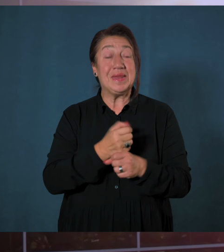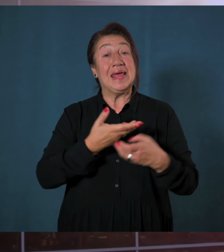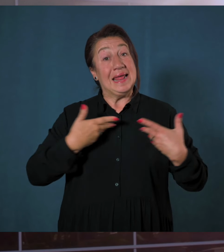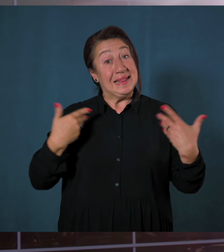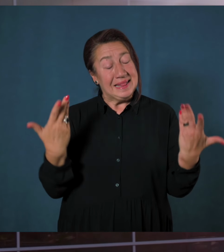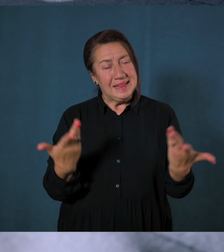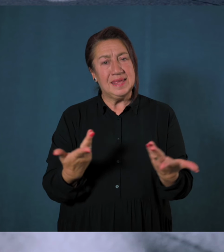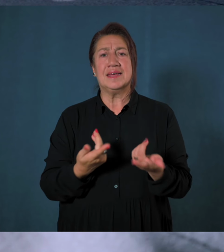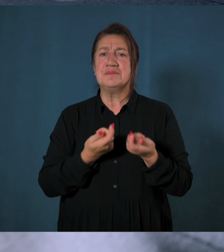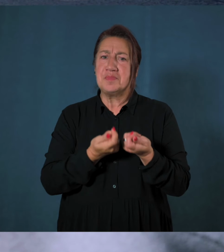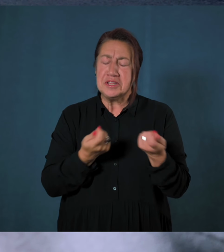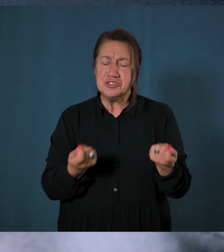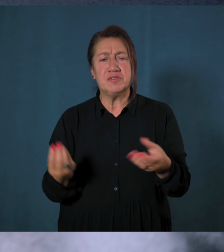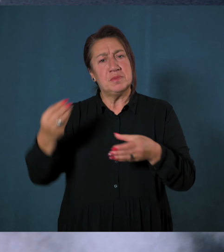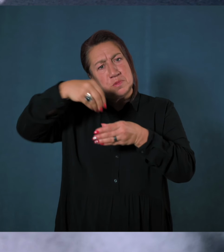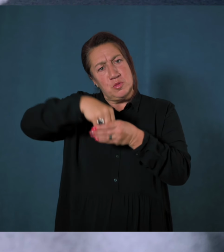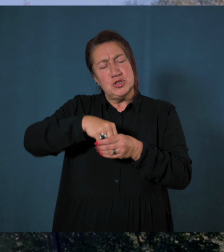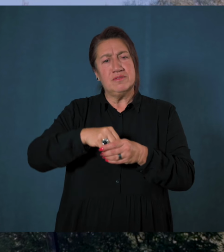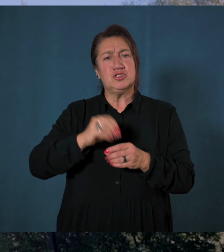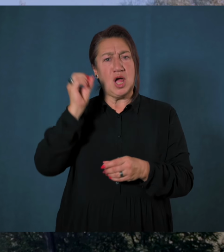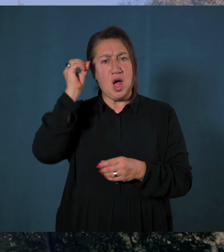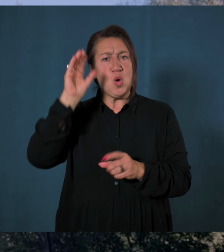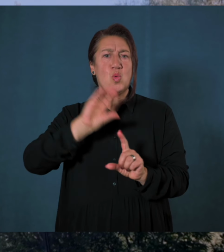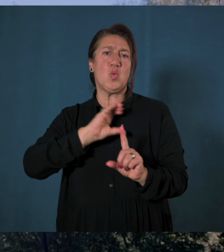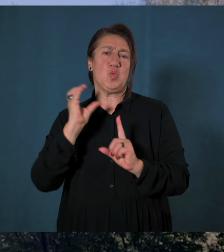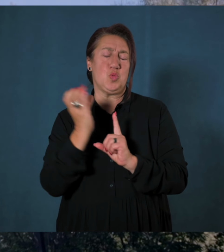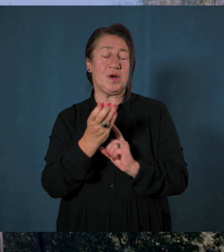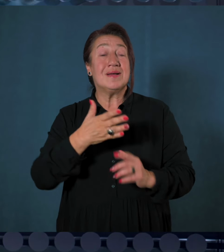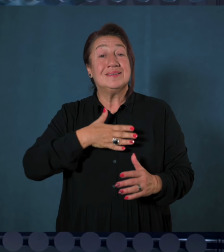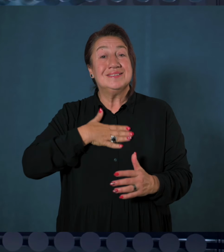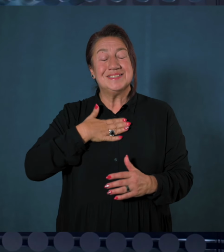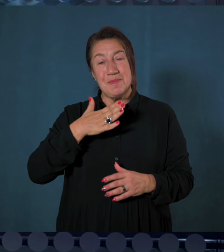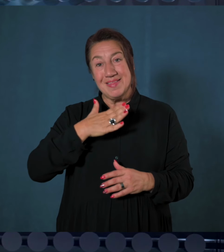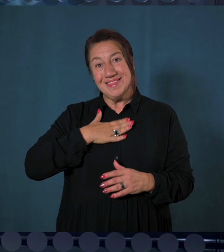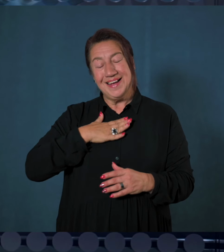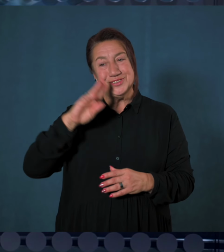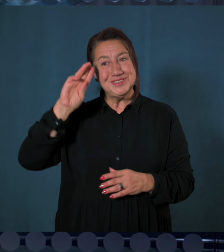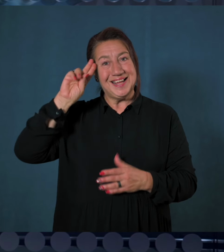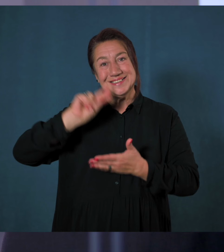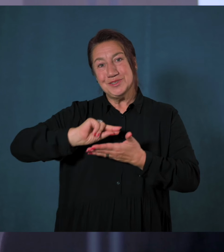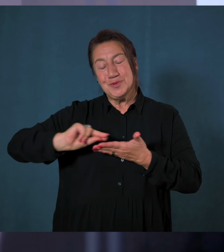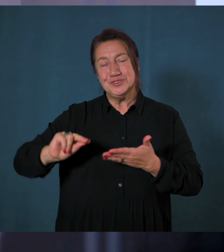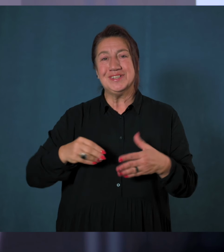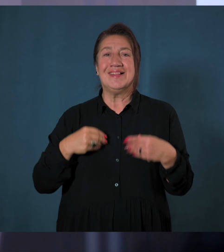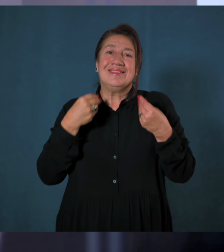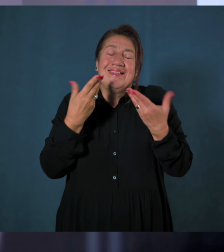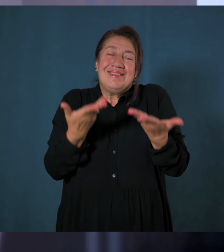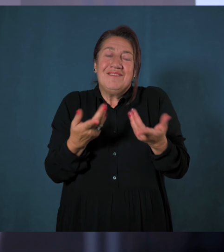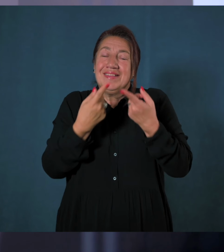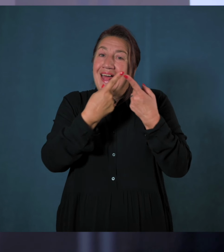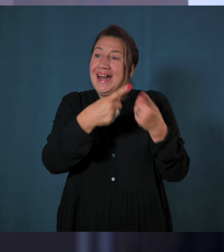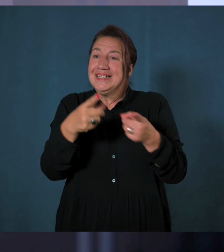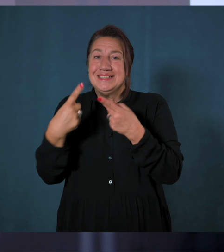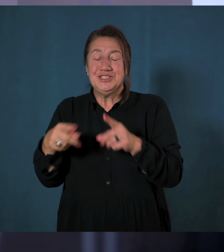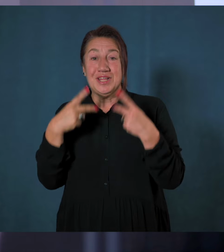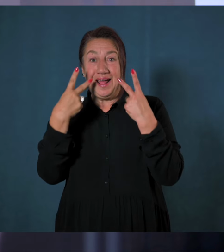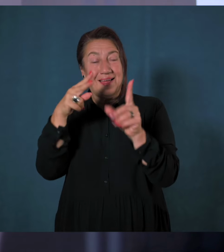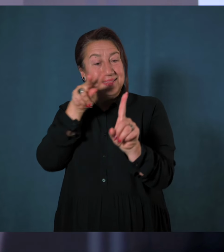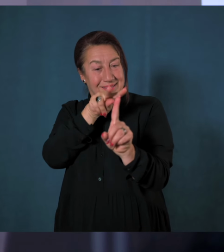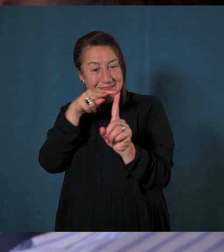We foster a culture that is unconditionally inclusive and in return ask that our people contribute all their